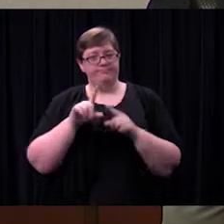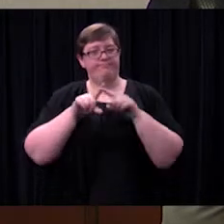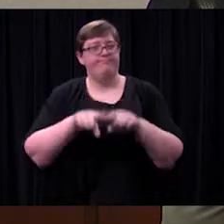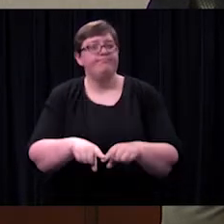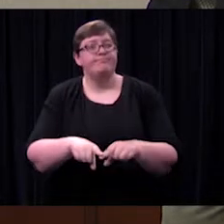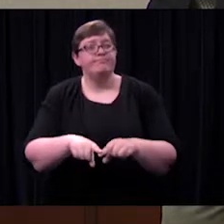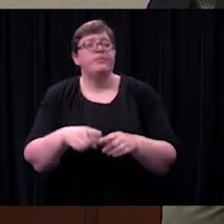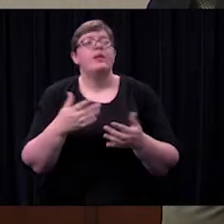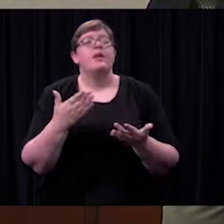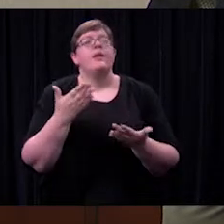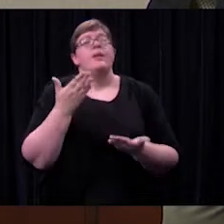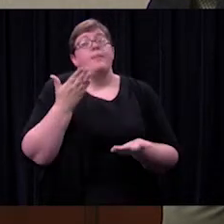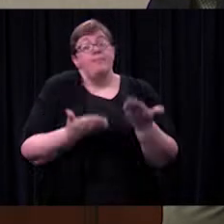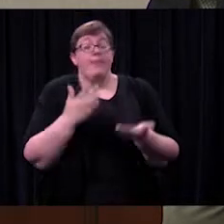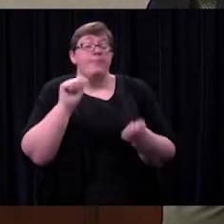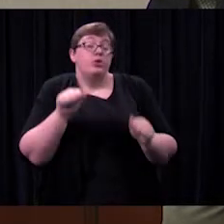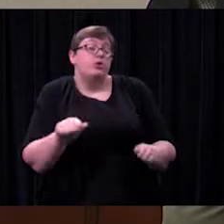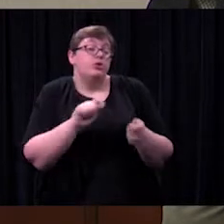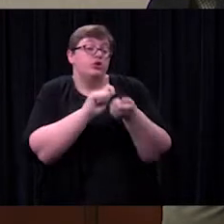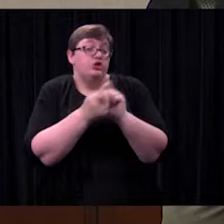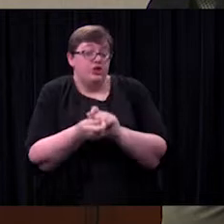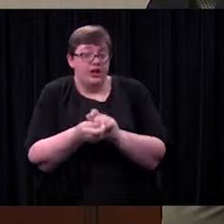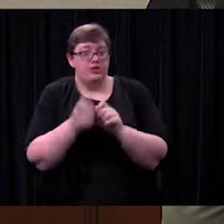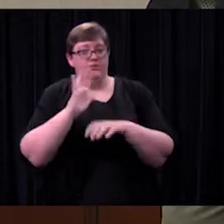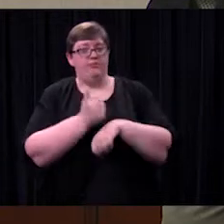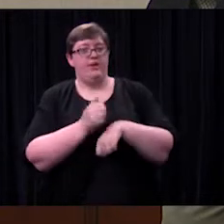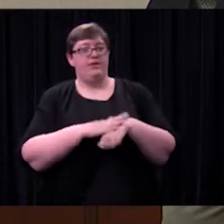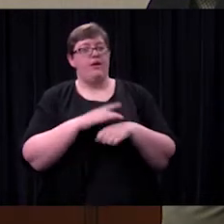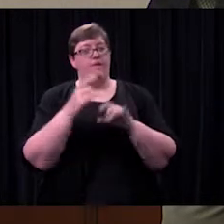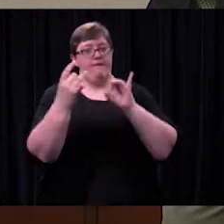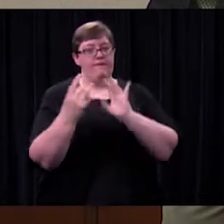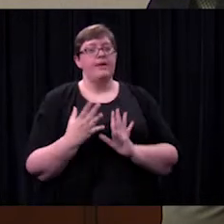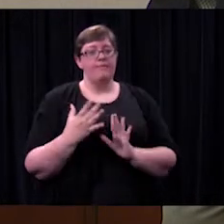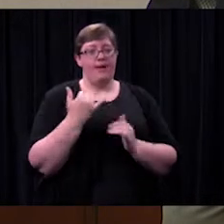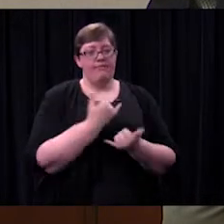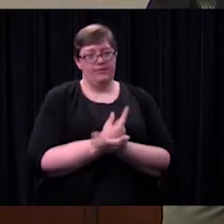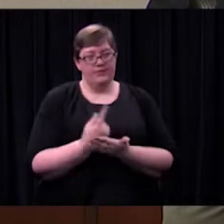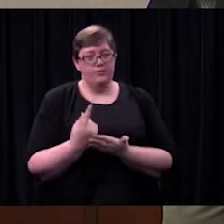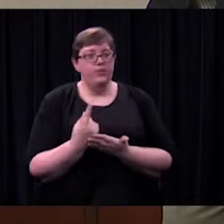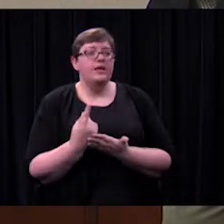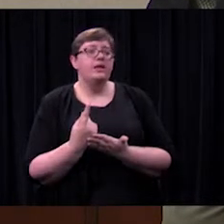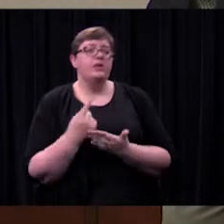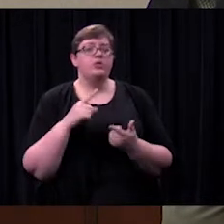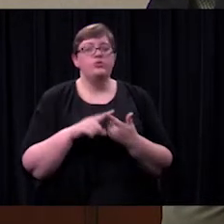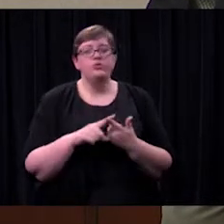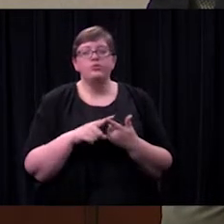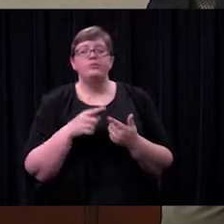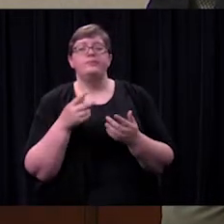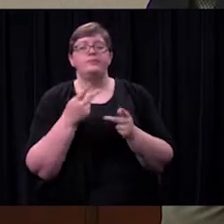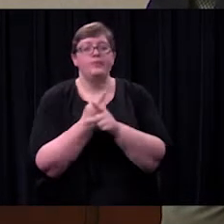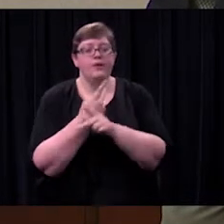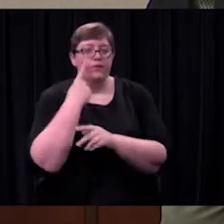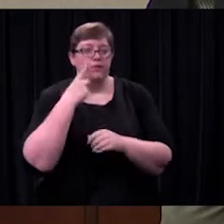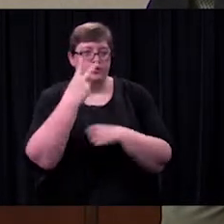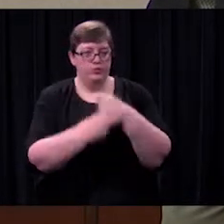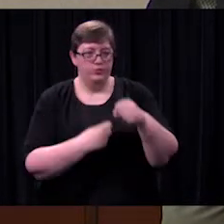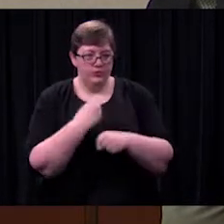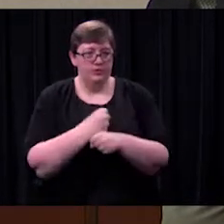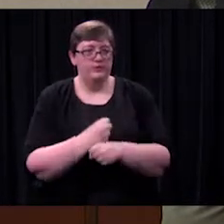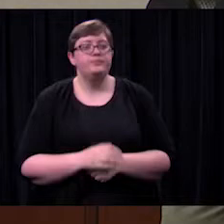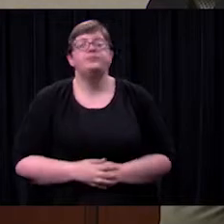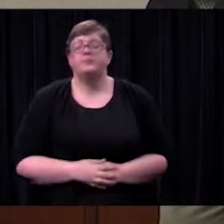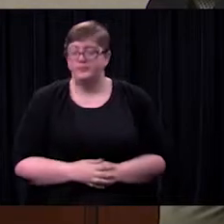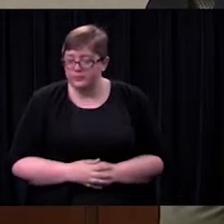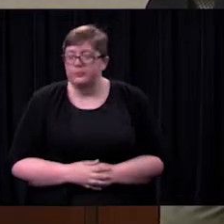change over time, though, based on the feedback that we get from our stakeholders as we kind of walk through the next couple of years. And the reason I'm asking is